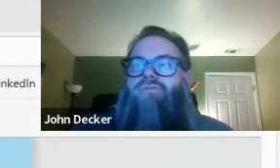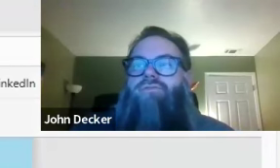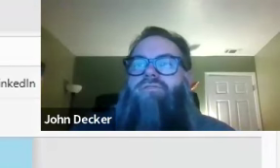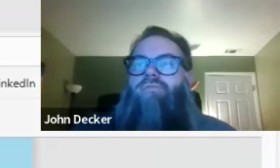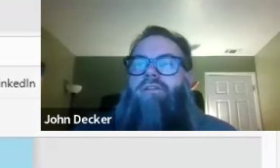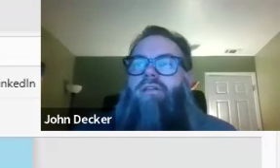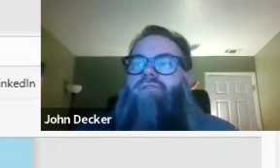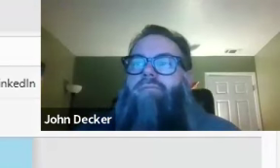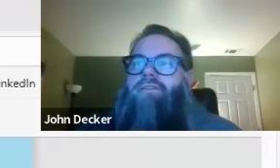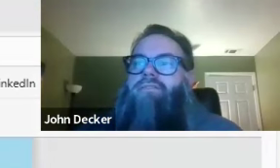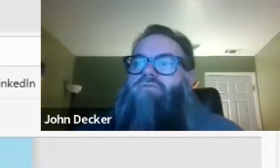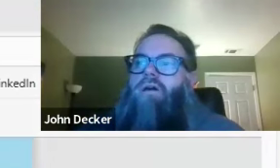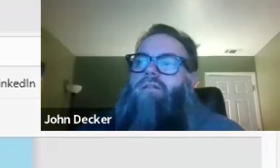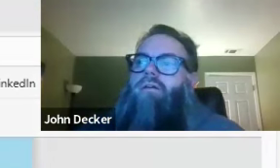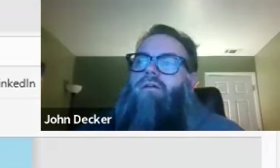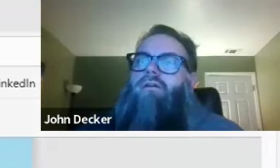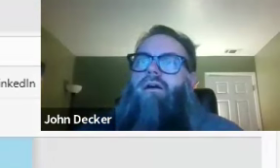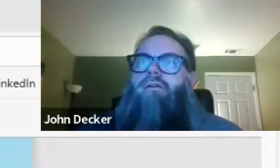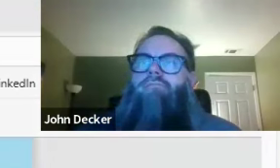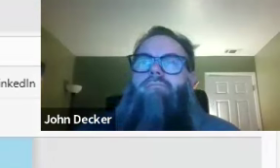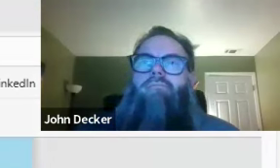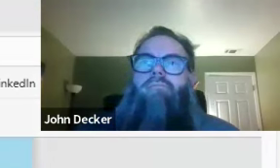36,760 individuals, supporting a lot of families as well.